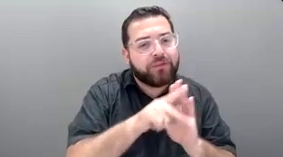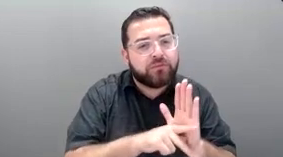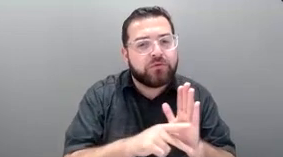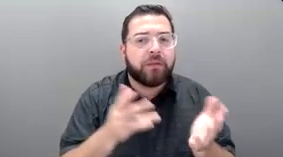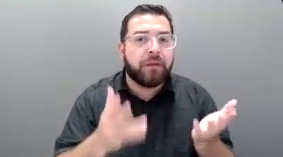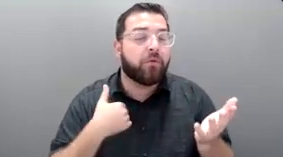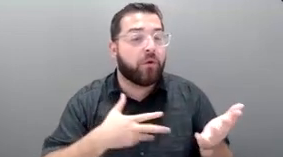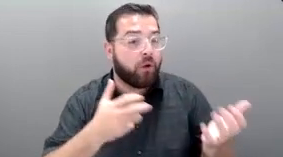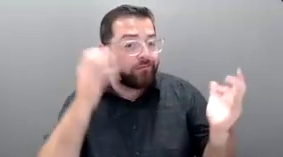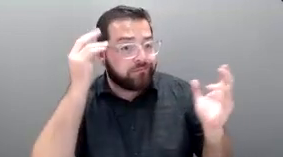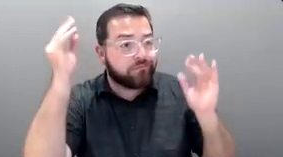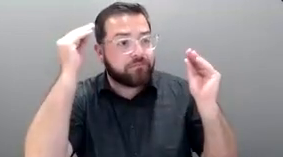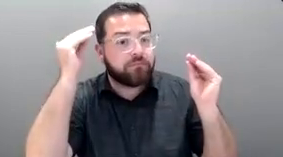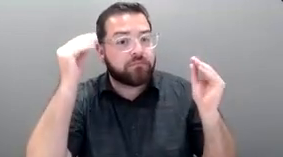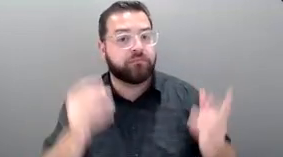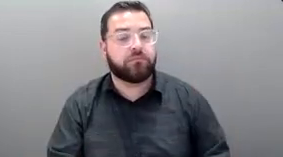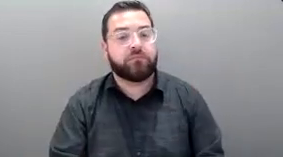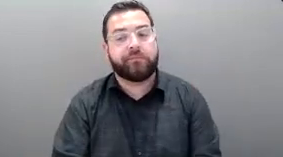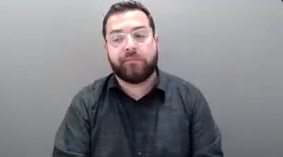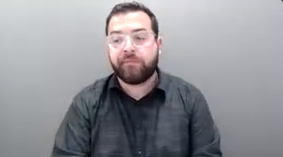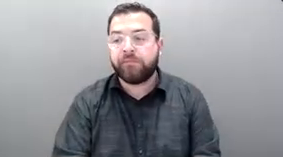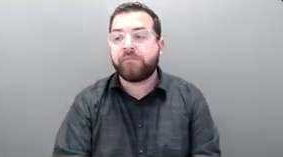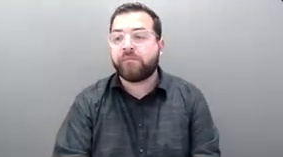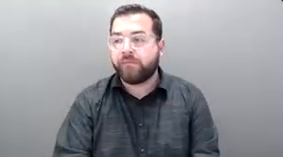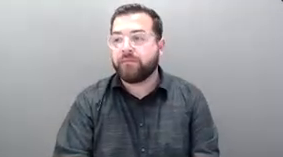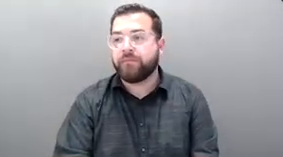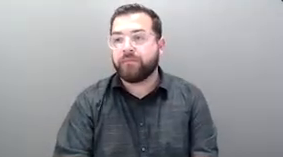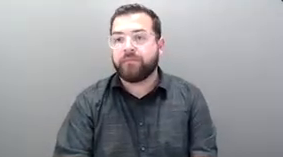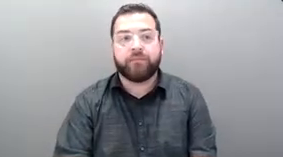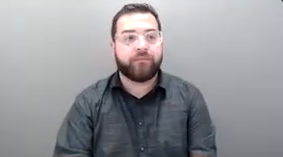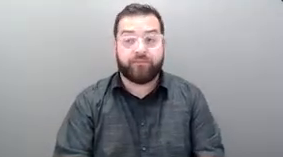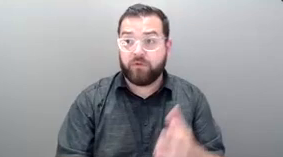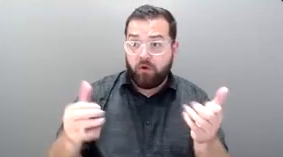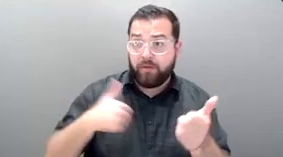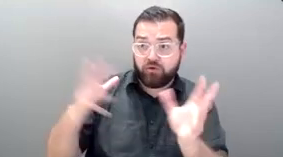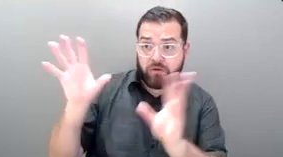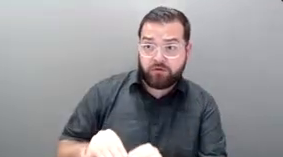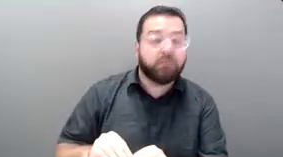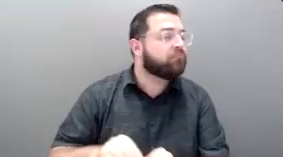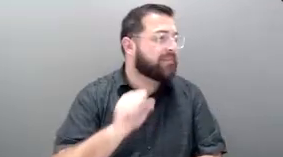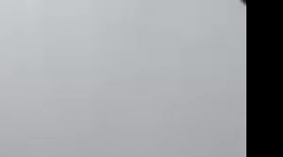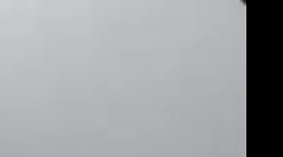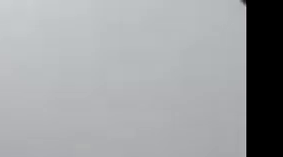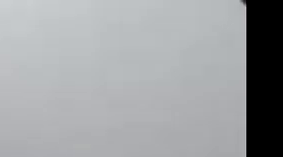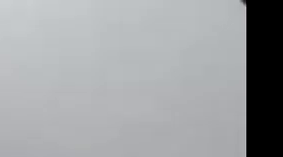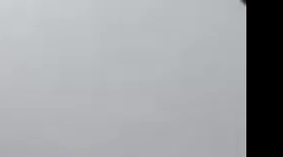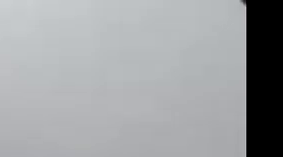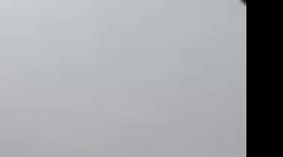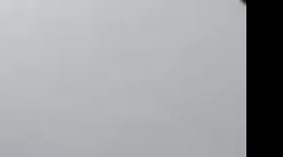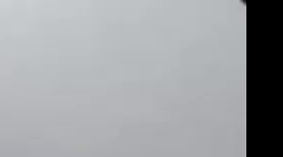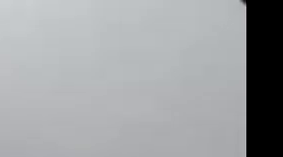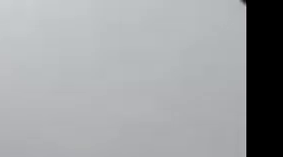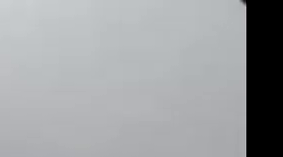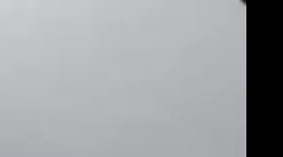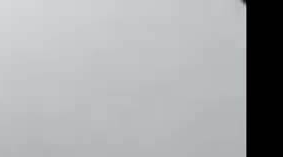to consider. So let me. Do you want me to stop sharing? Yeah, I think that's perfect. Okay. Time